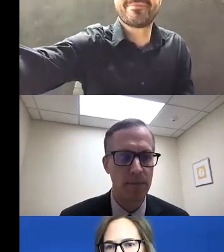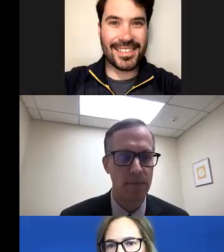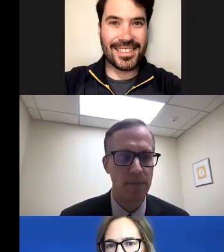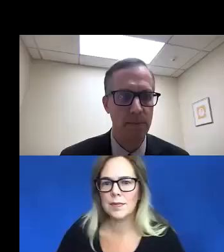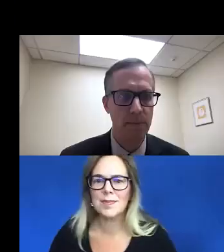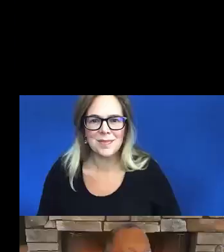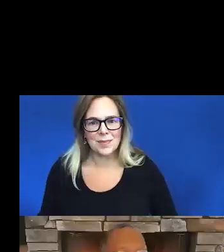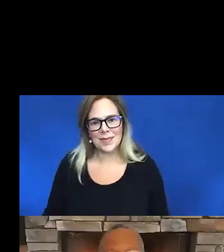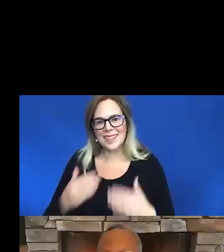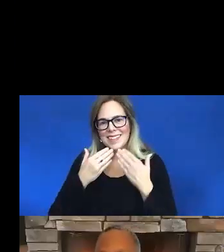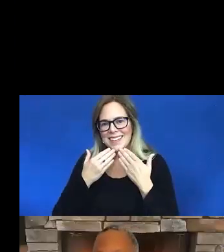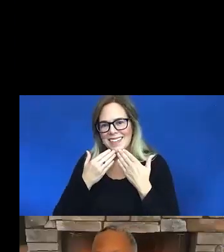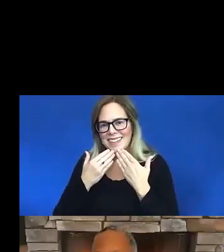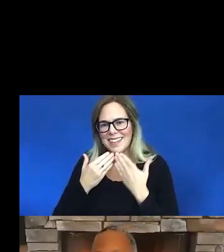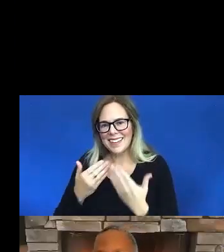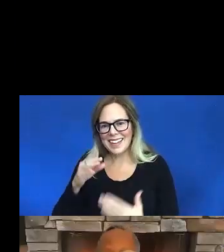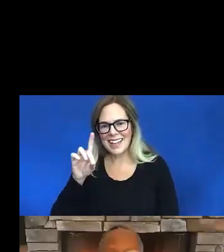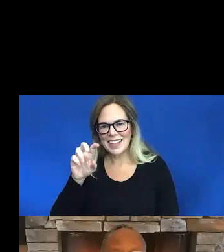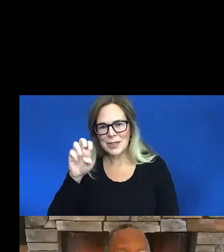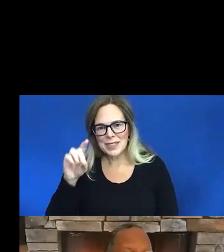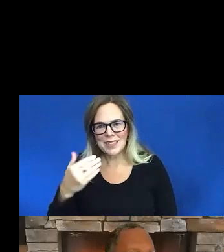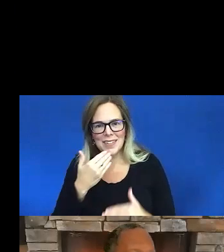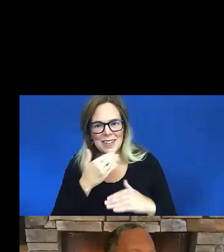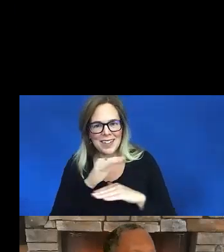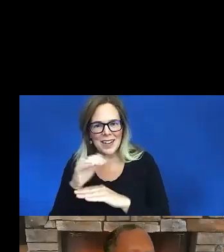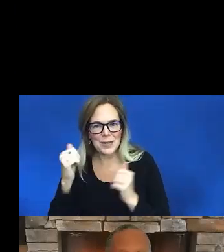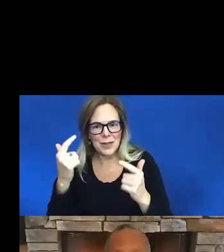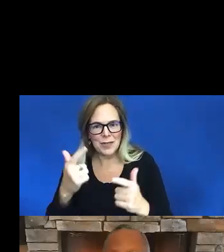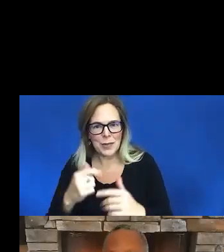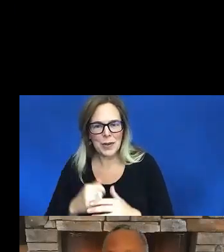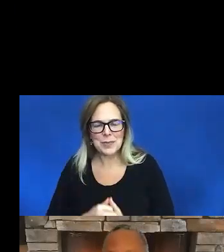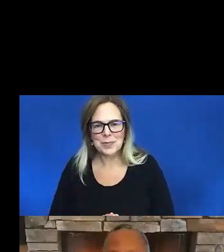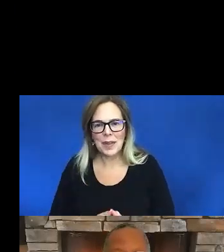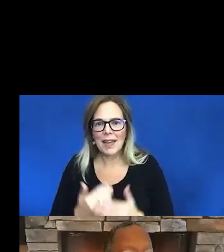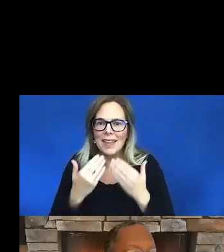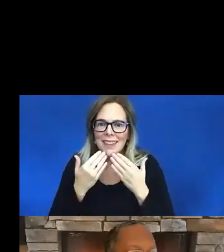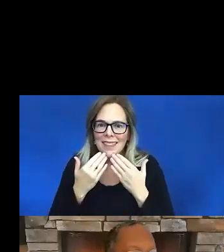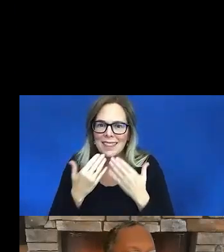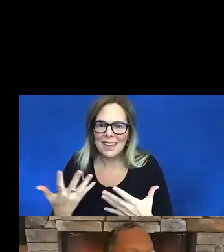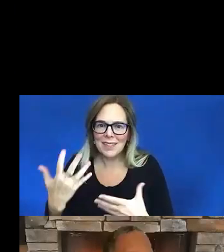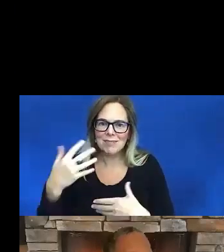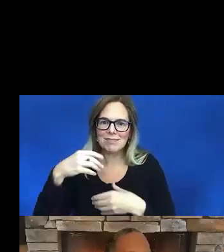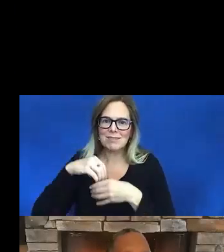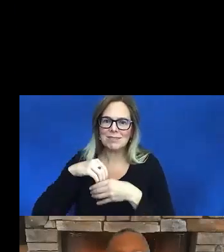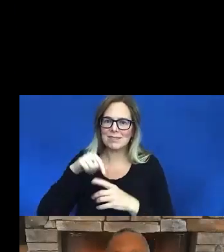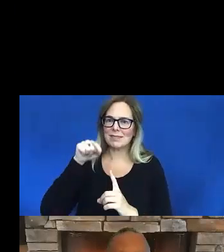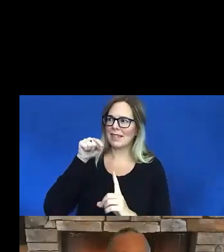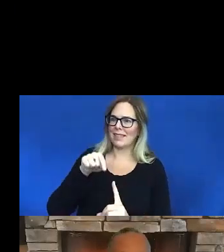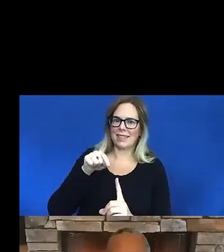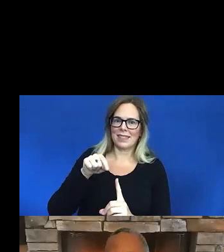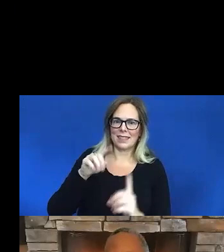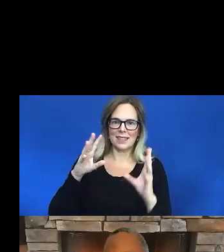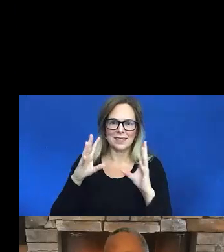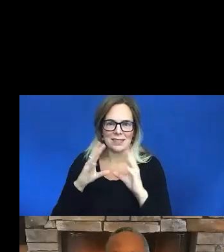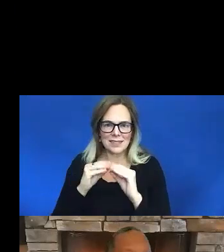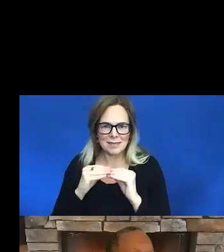Thank you, David, and good afternoon, everyone. Thank you for participating in this town hall. We have a number